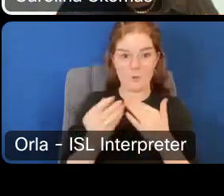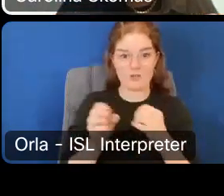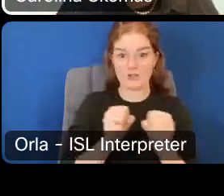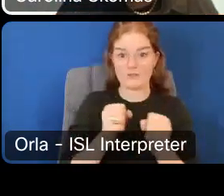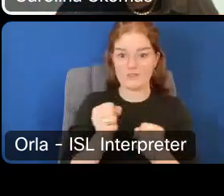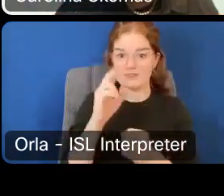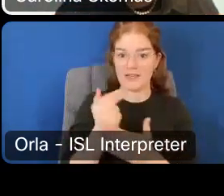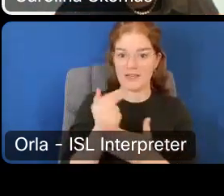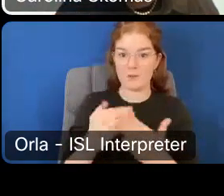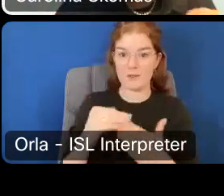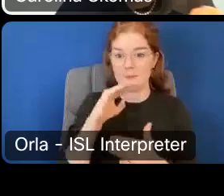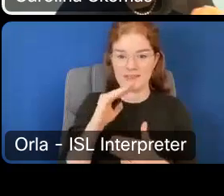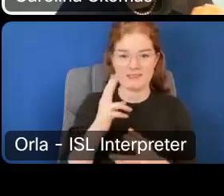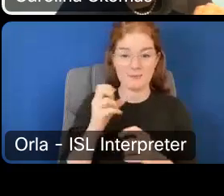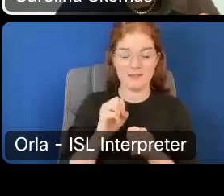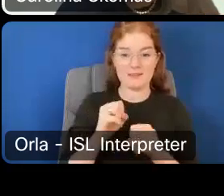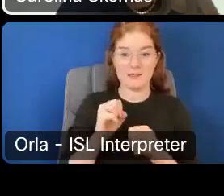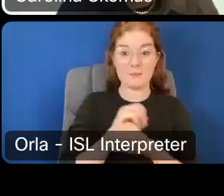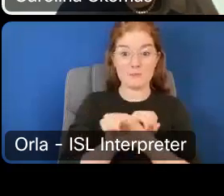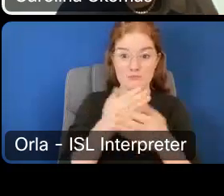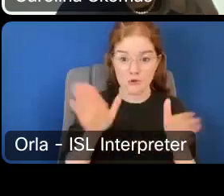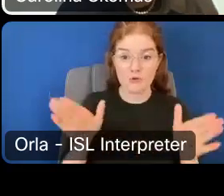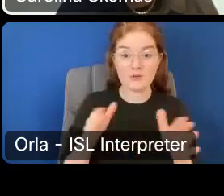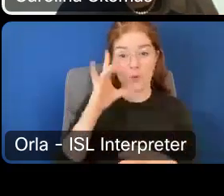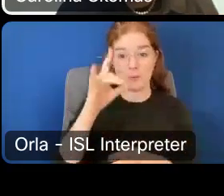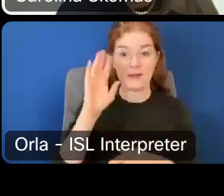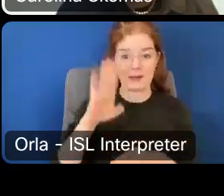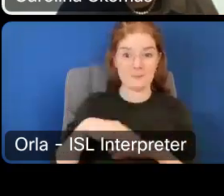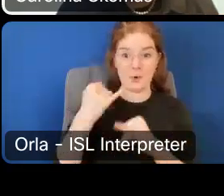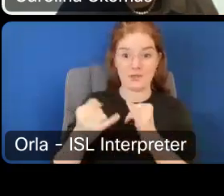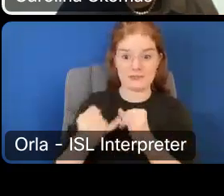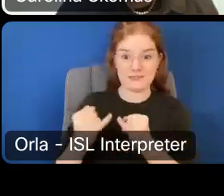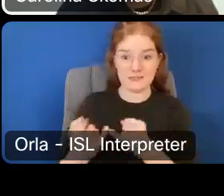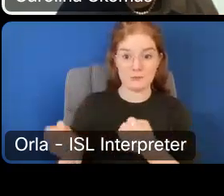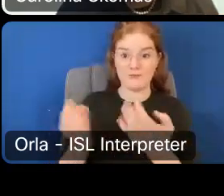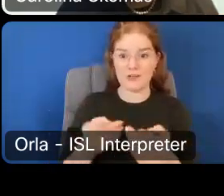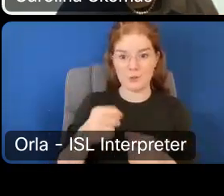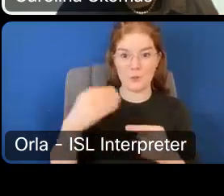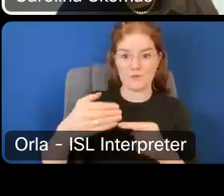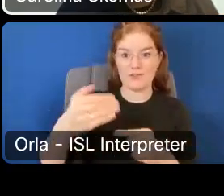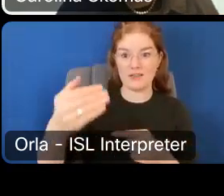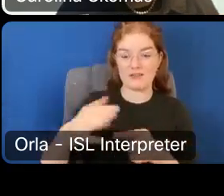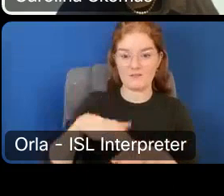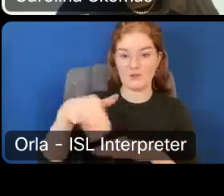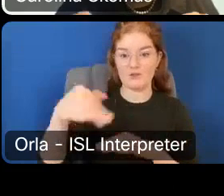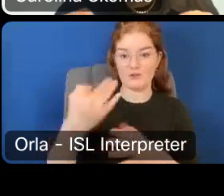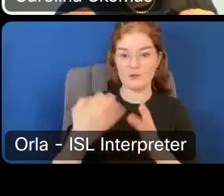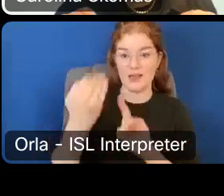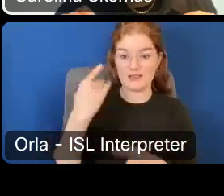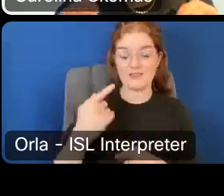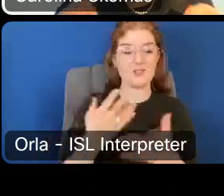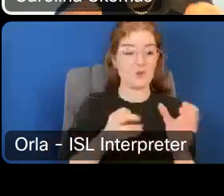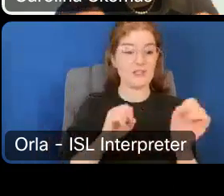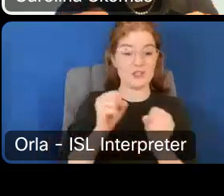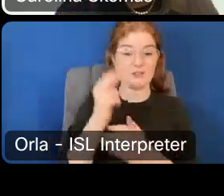quite untangible, and I hope that I can give a little bit more tangibility over the next slides. But basically, service design looks